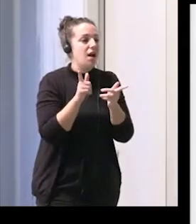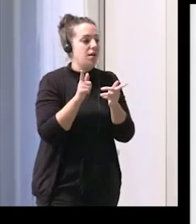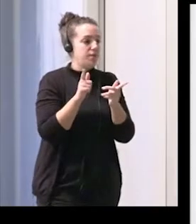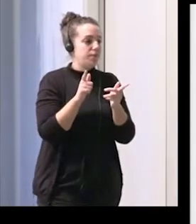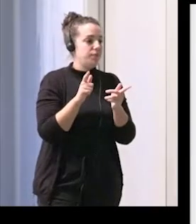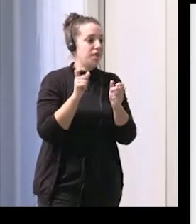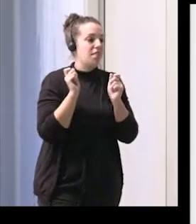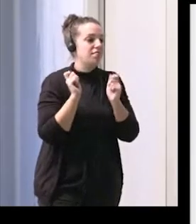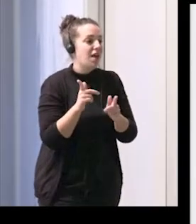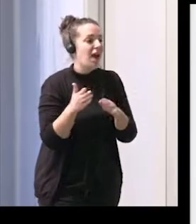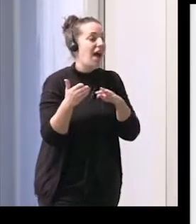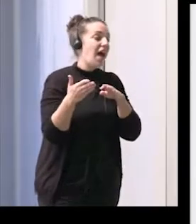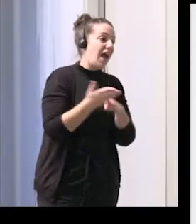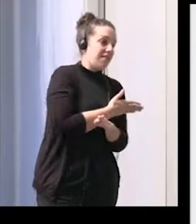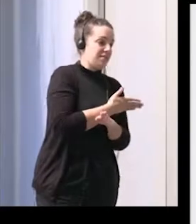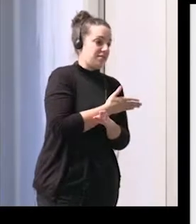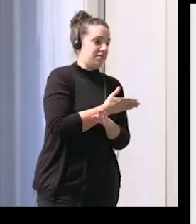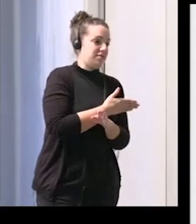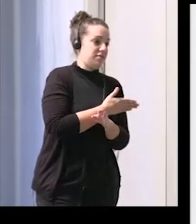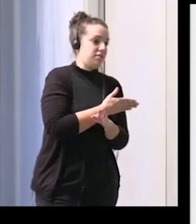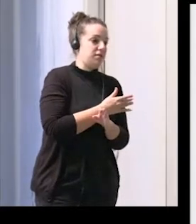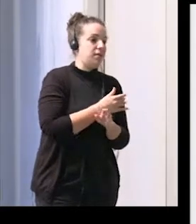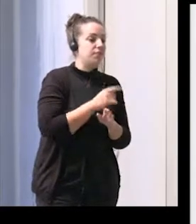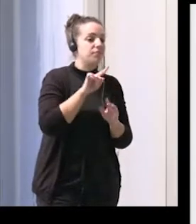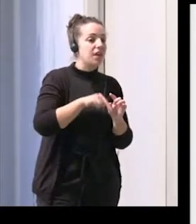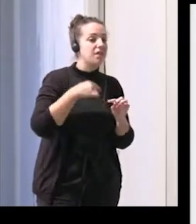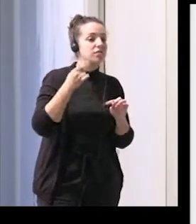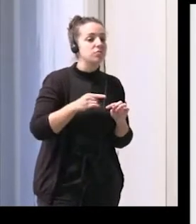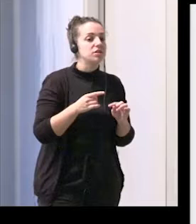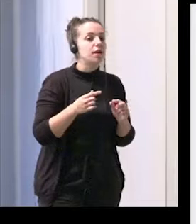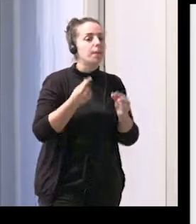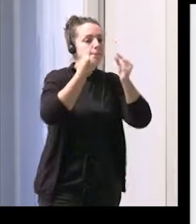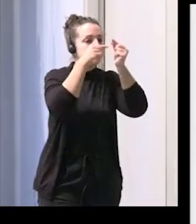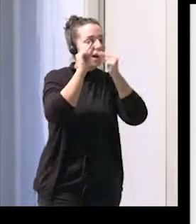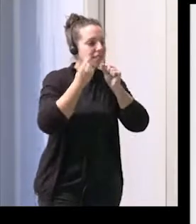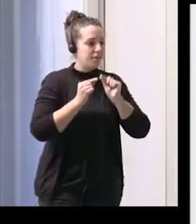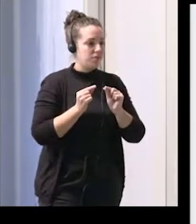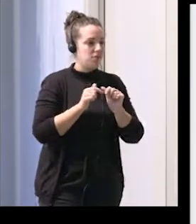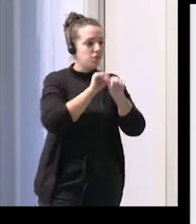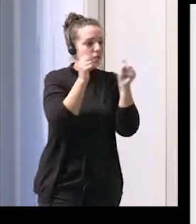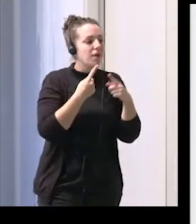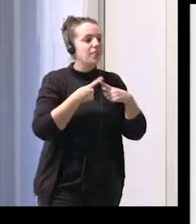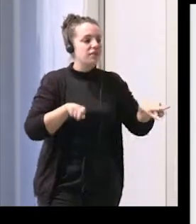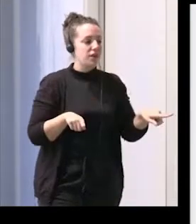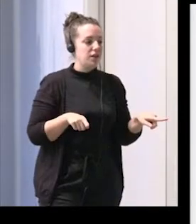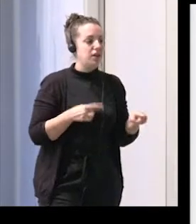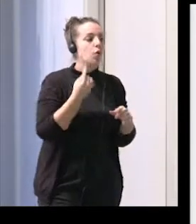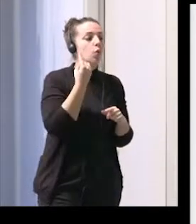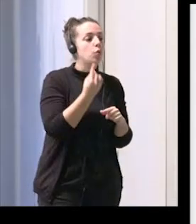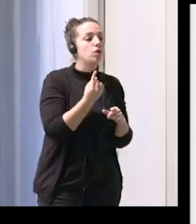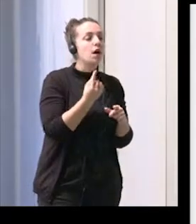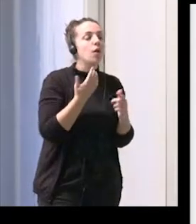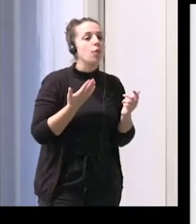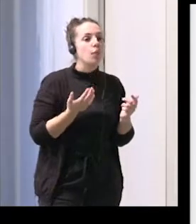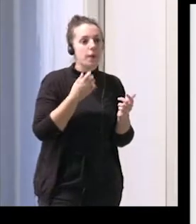effects on perception, and we measure this in two ways. One is we take the sounds, we